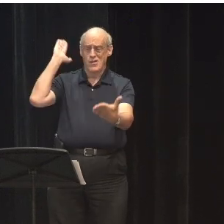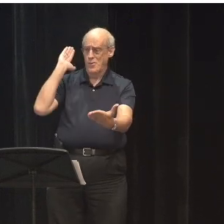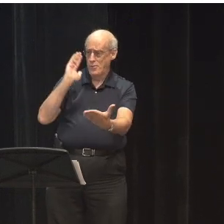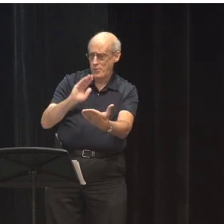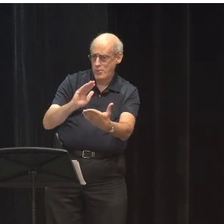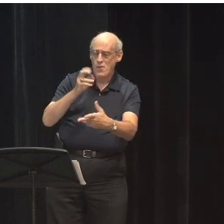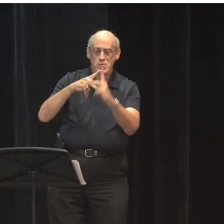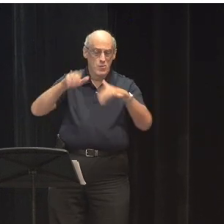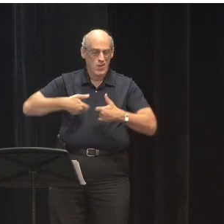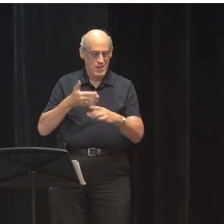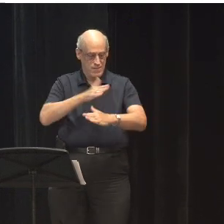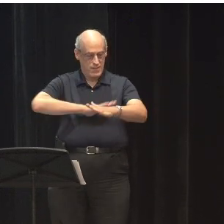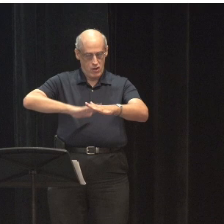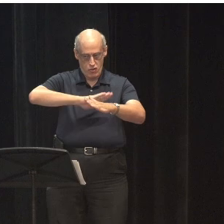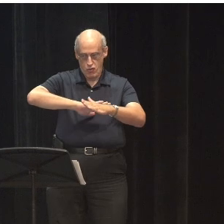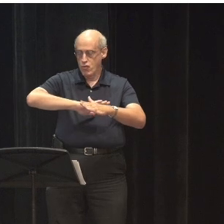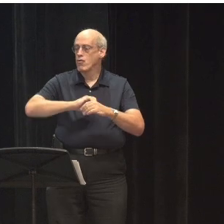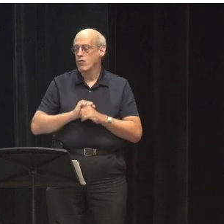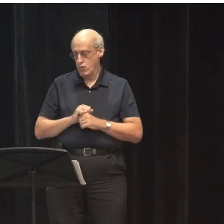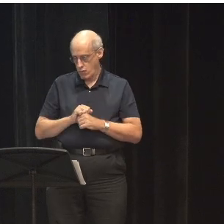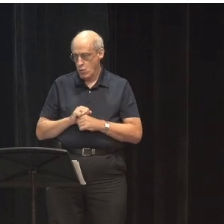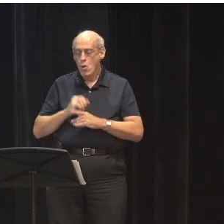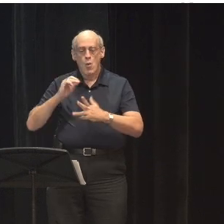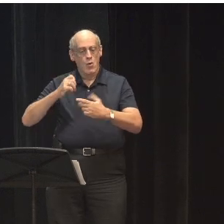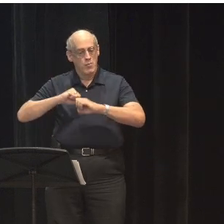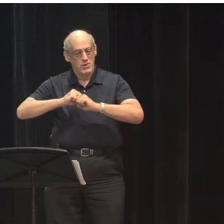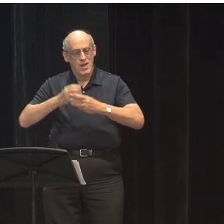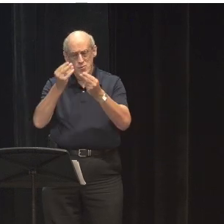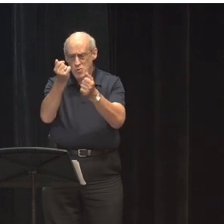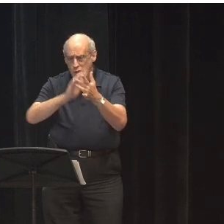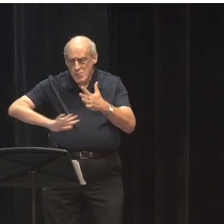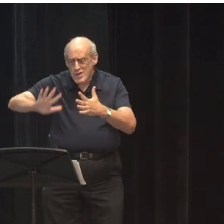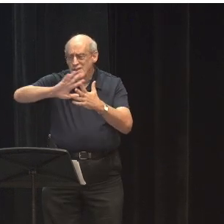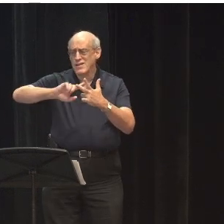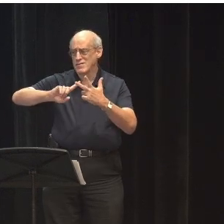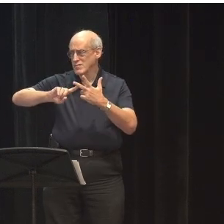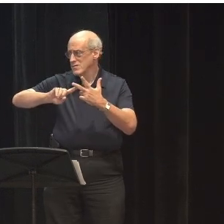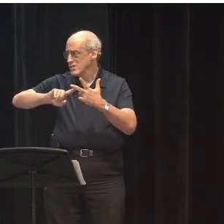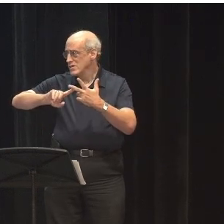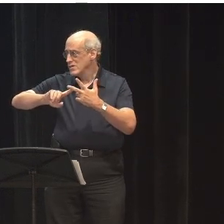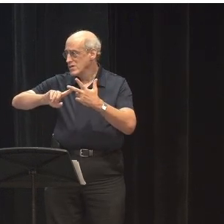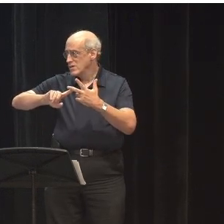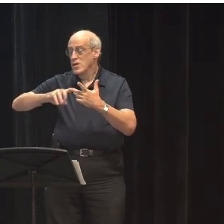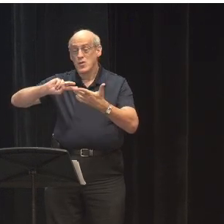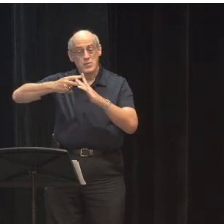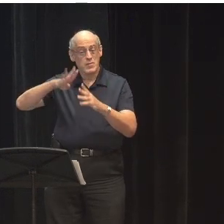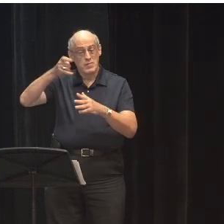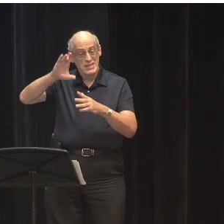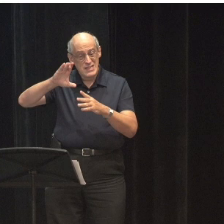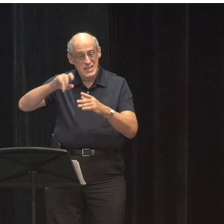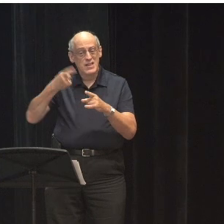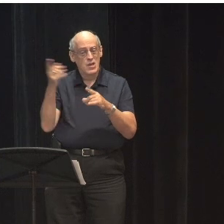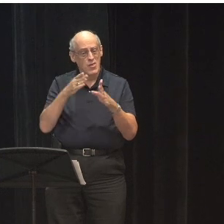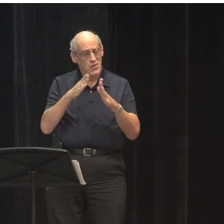the protected area, to protect the property and the assets within Battery Park City and the inland neighborhood. And we